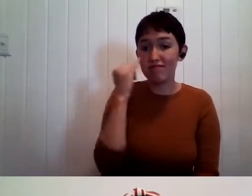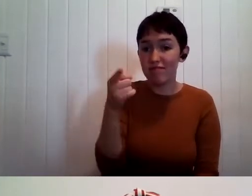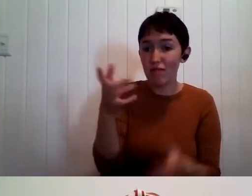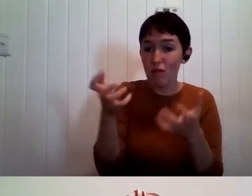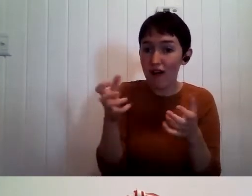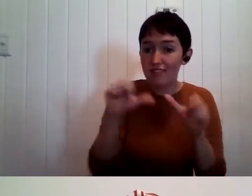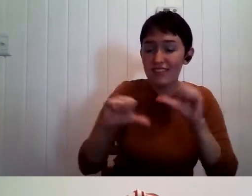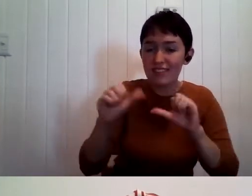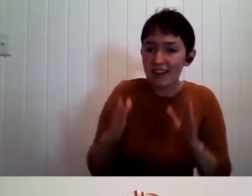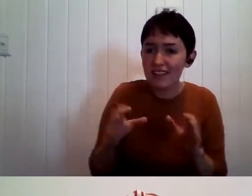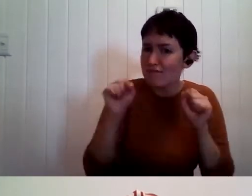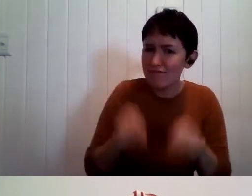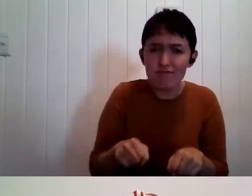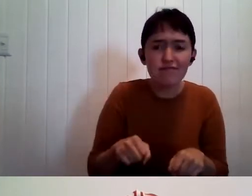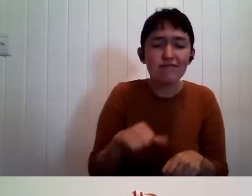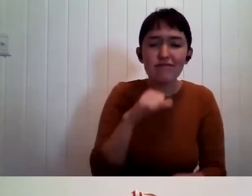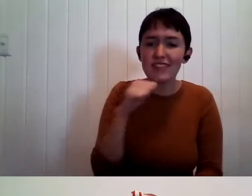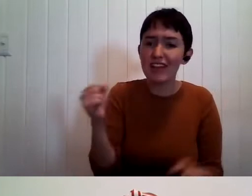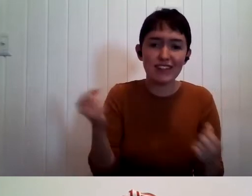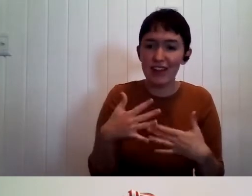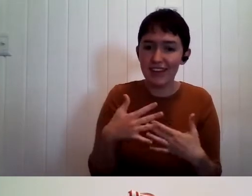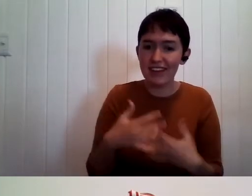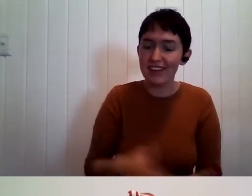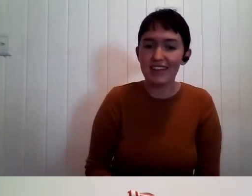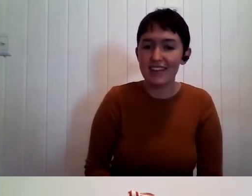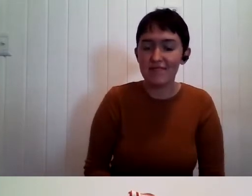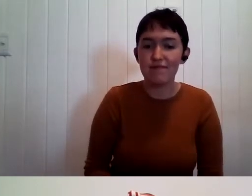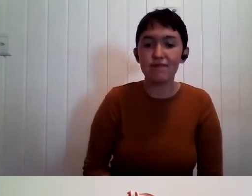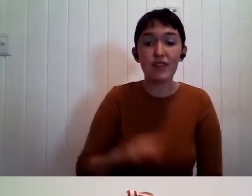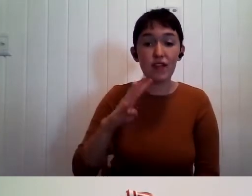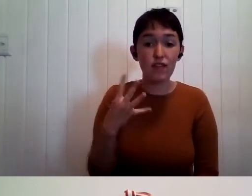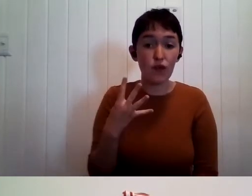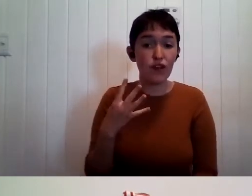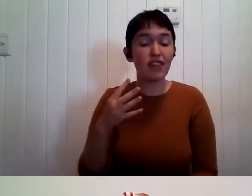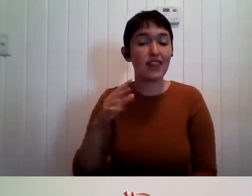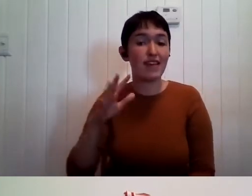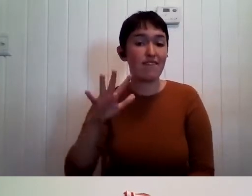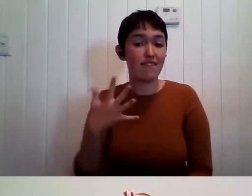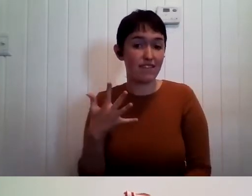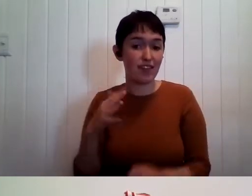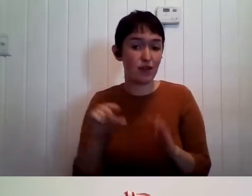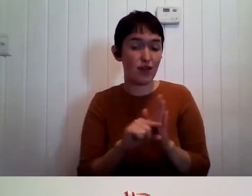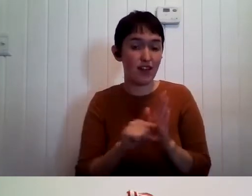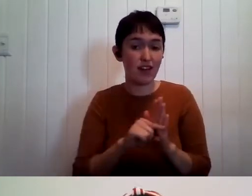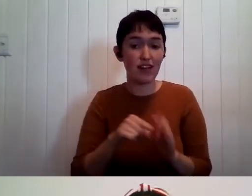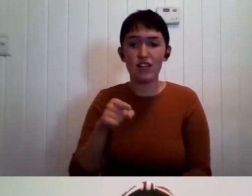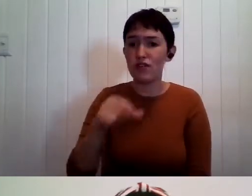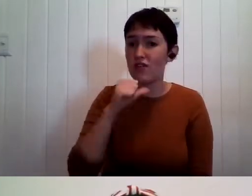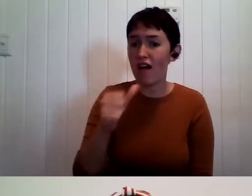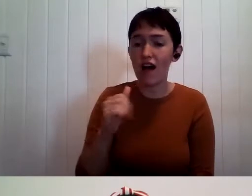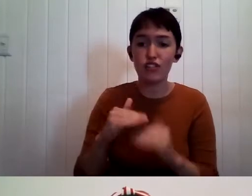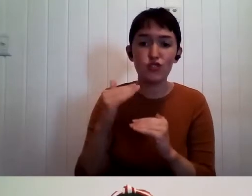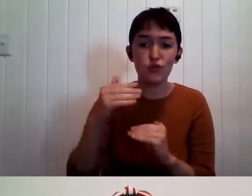scary. And yeah, also in 4th and 5th graders, you are not too young to learn to code. You can totally start learning